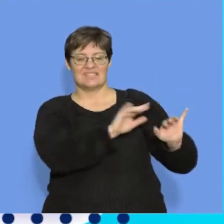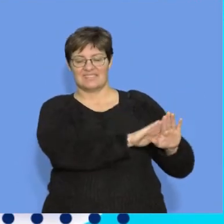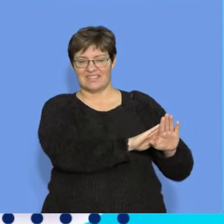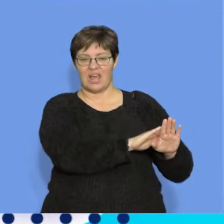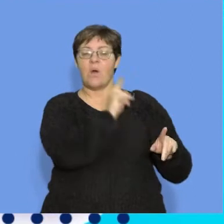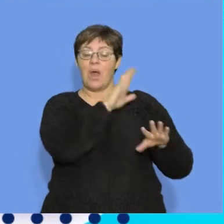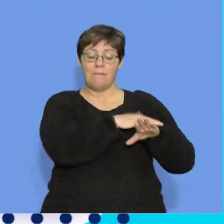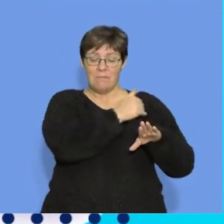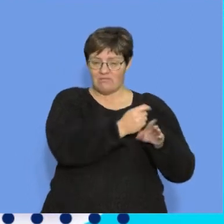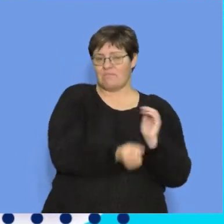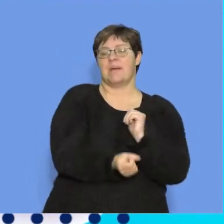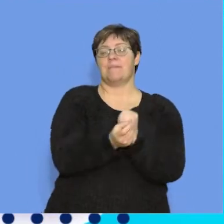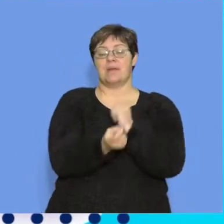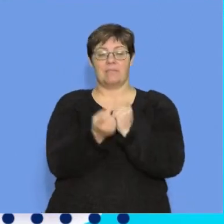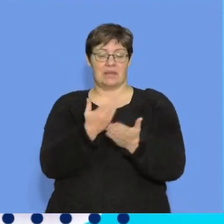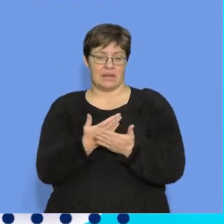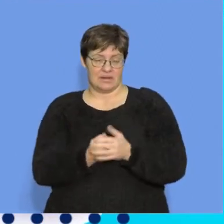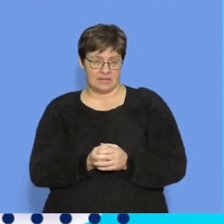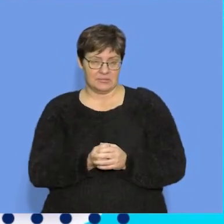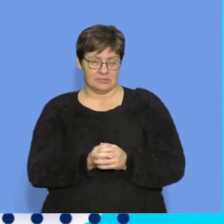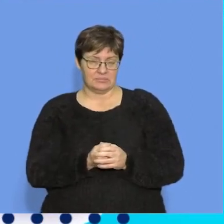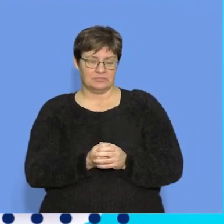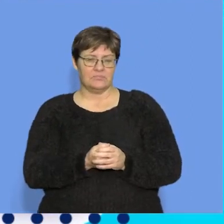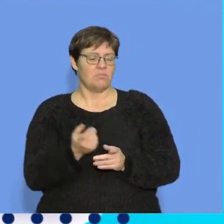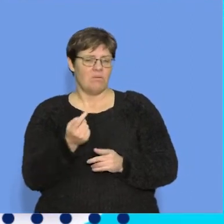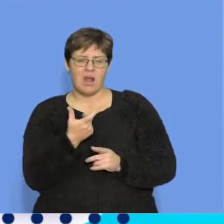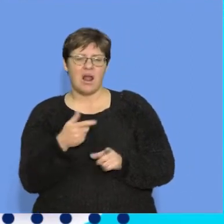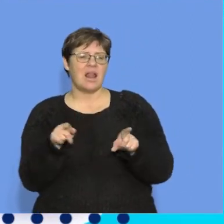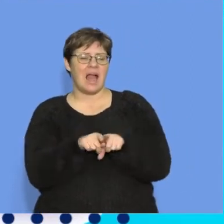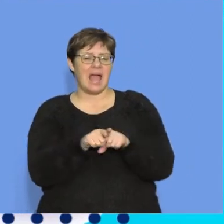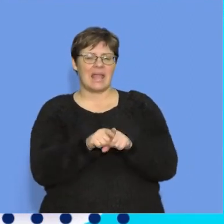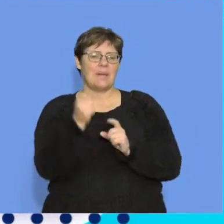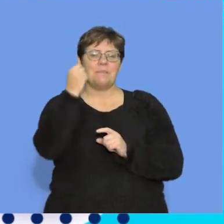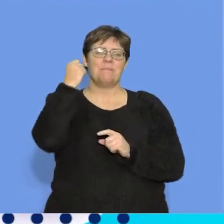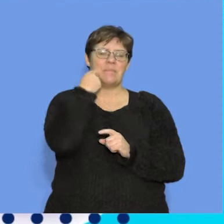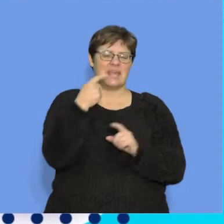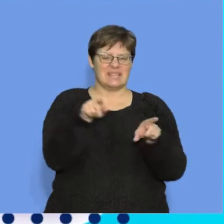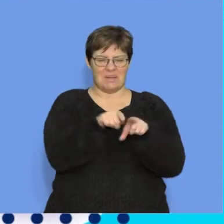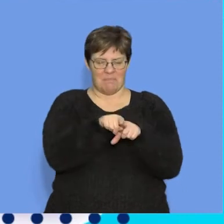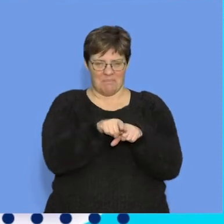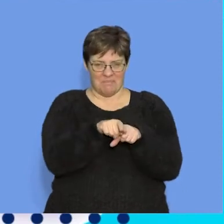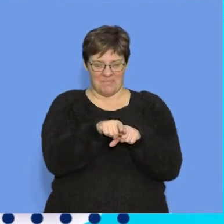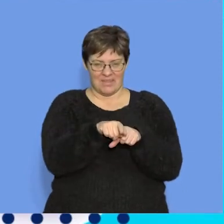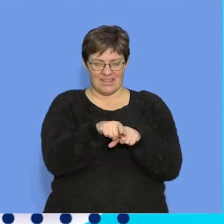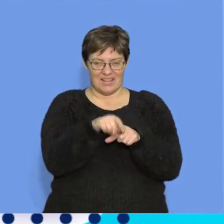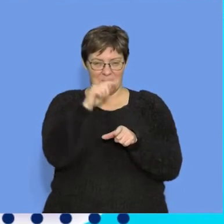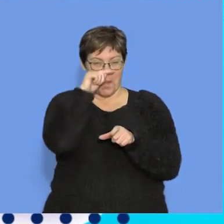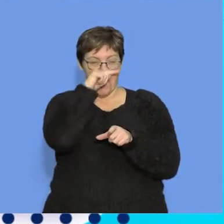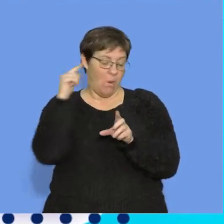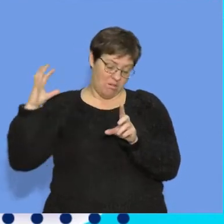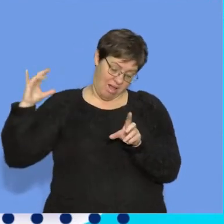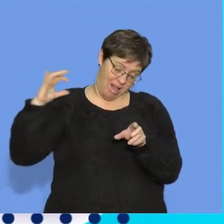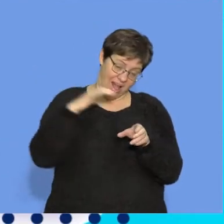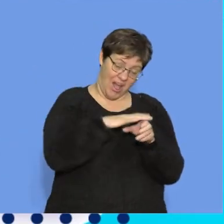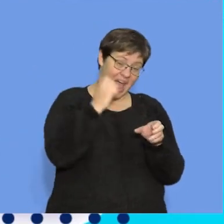platform for this reaction to take place, which is slightly like bees around the honey pot, if you like. They're all attracted to